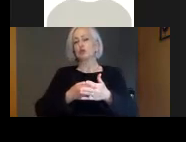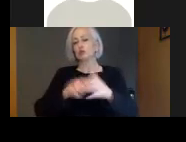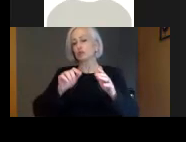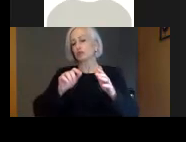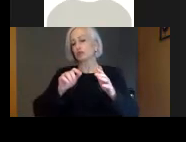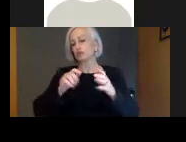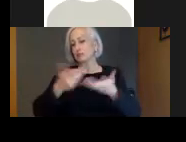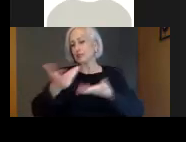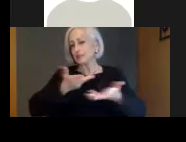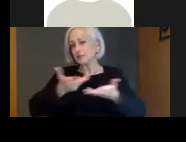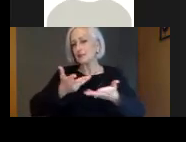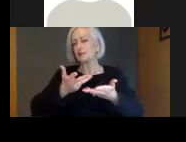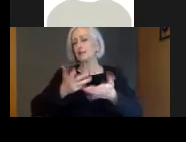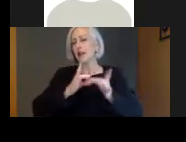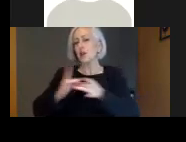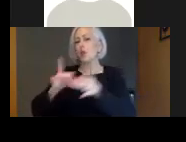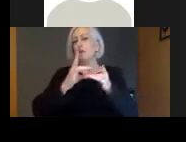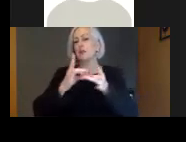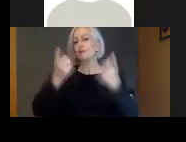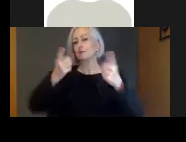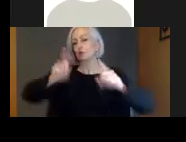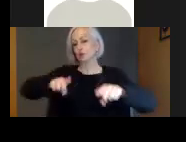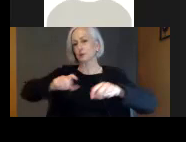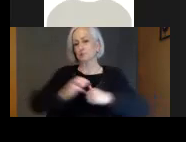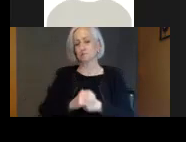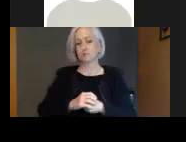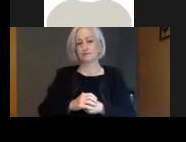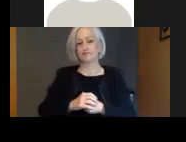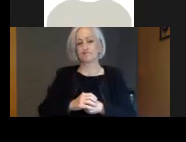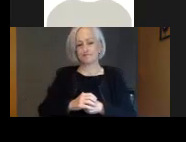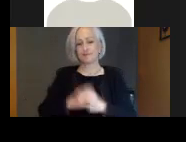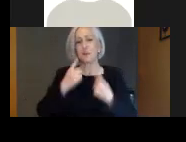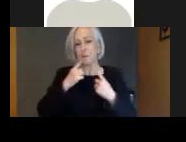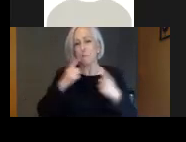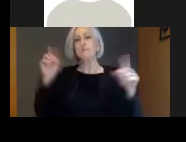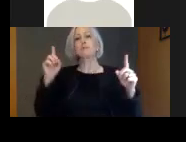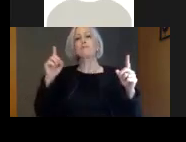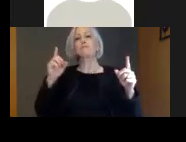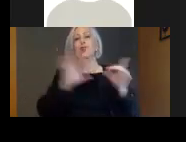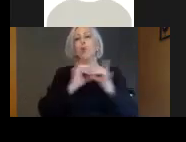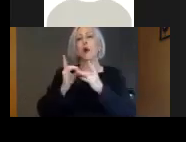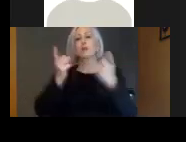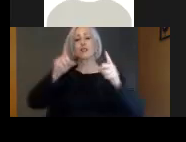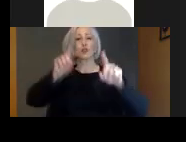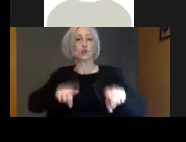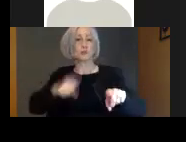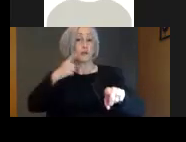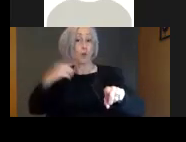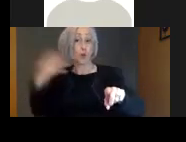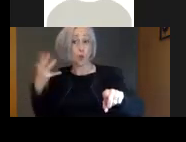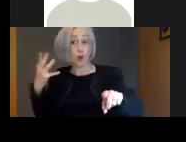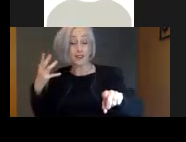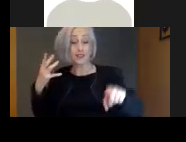slide. Of which then we did get a cooperative agreement, once again, for the exchange of education, research,